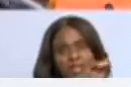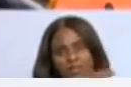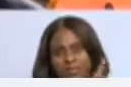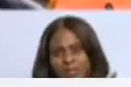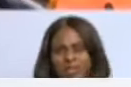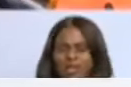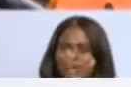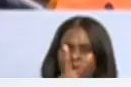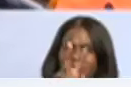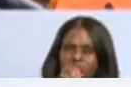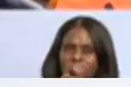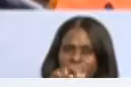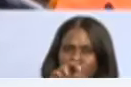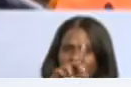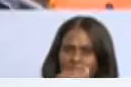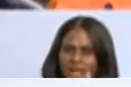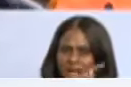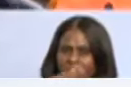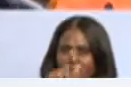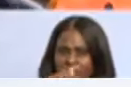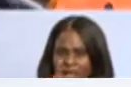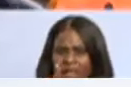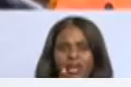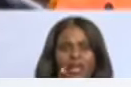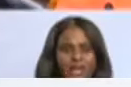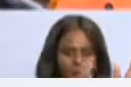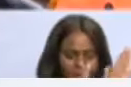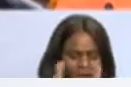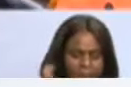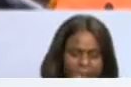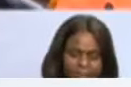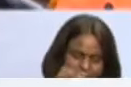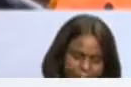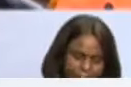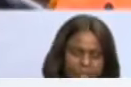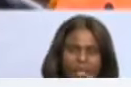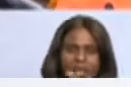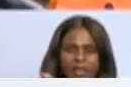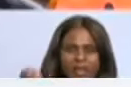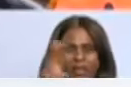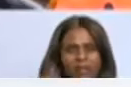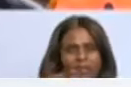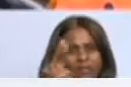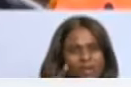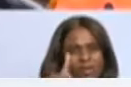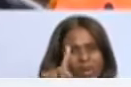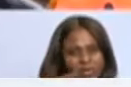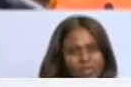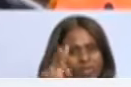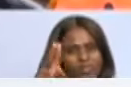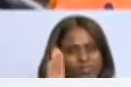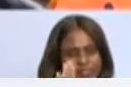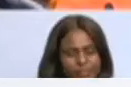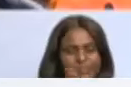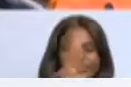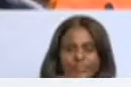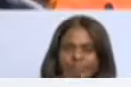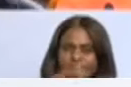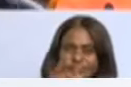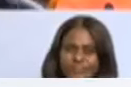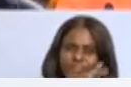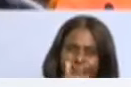is expected to invest another US $1.2 billion. Out of this